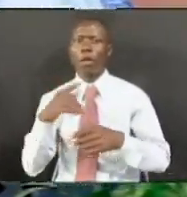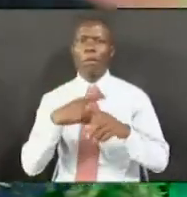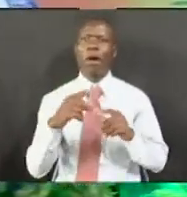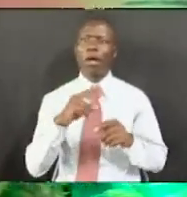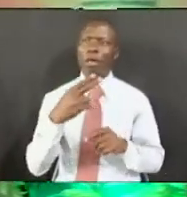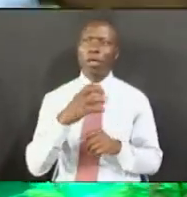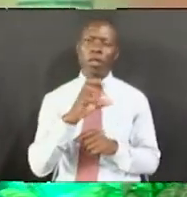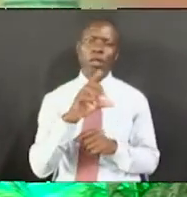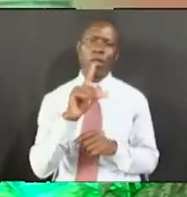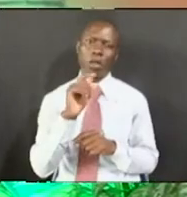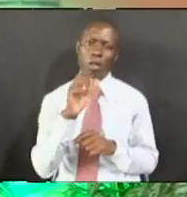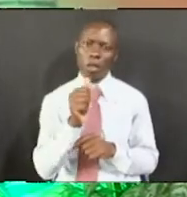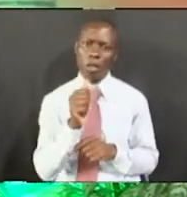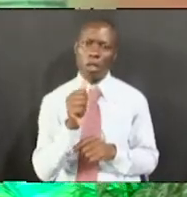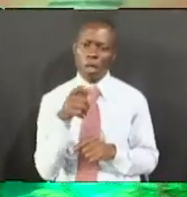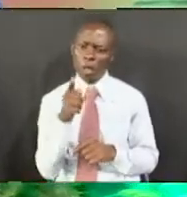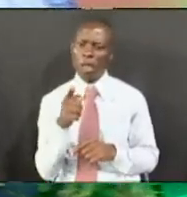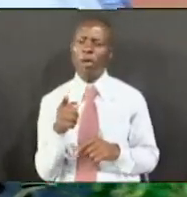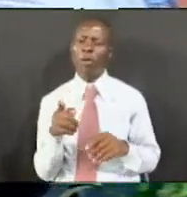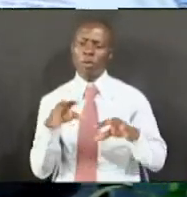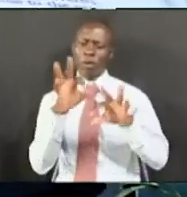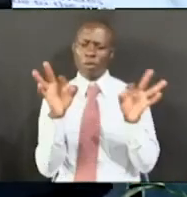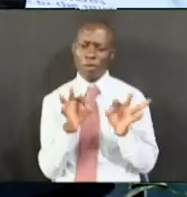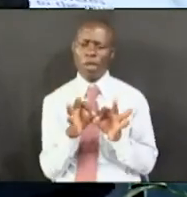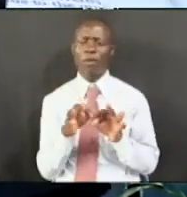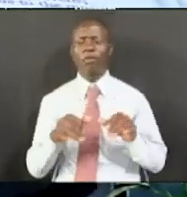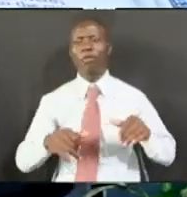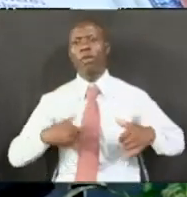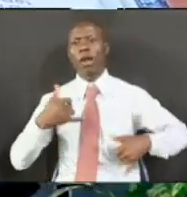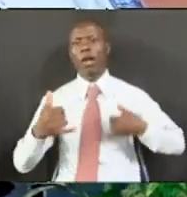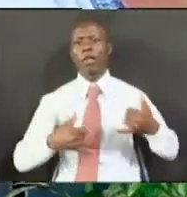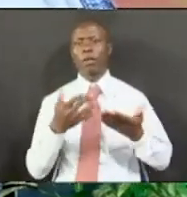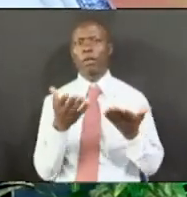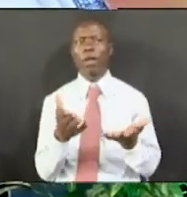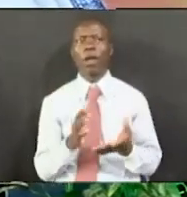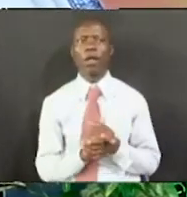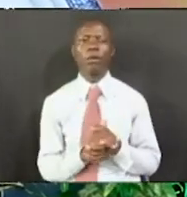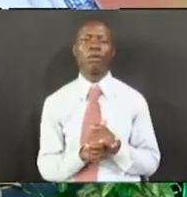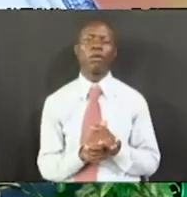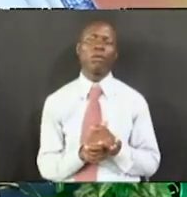in the playing field, was in the field plowing. Shamgar.